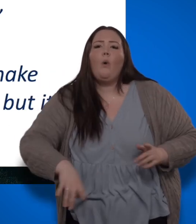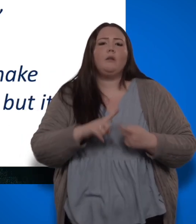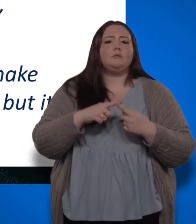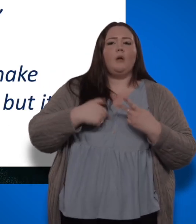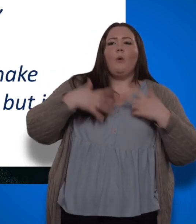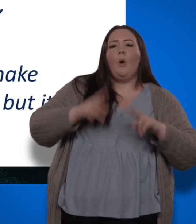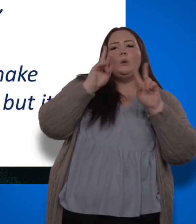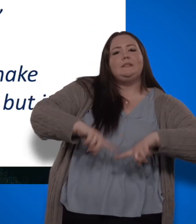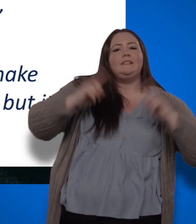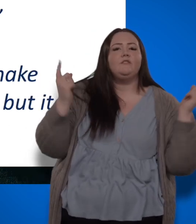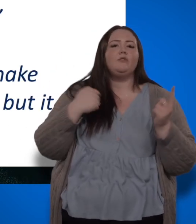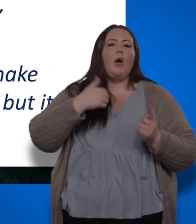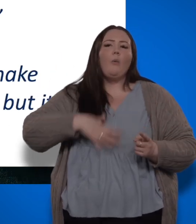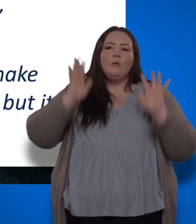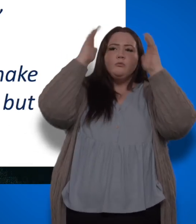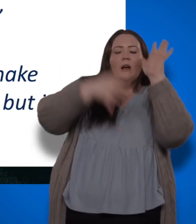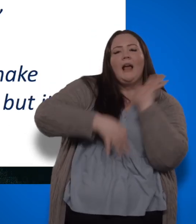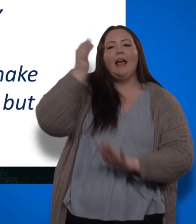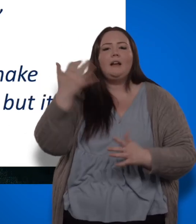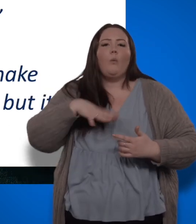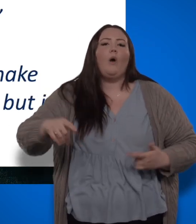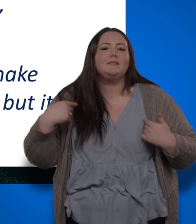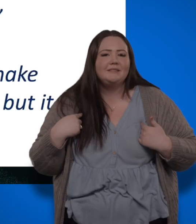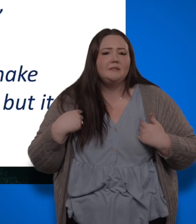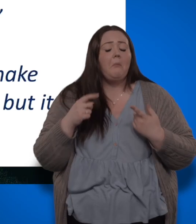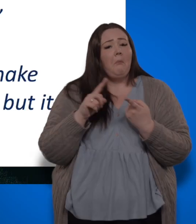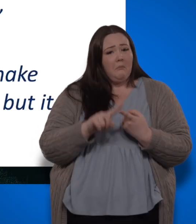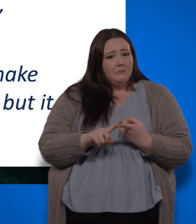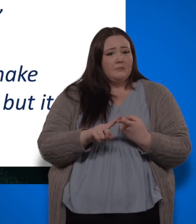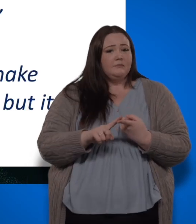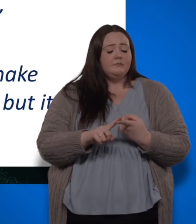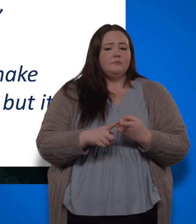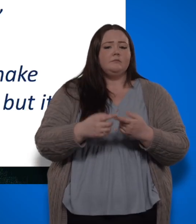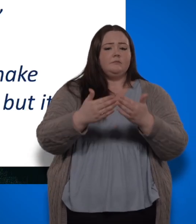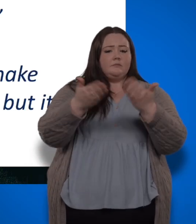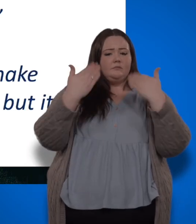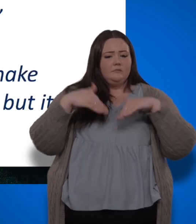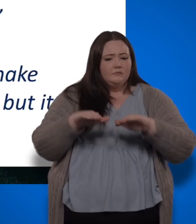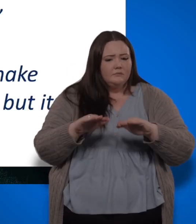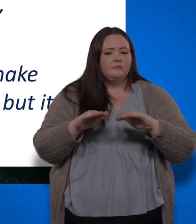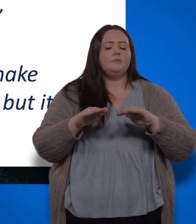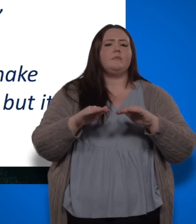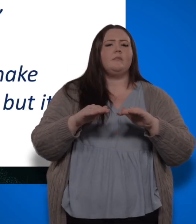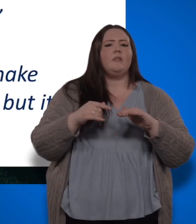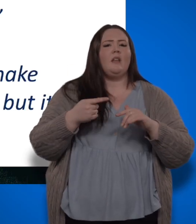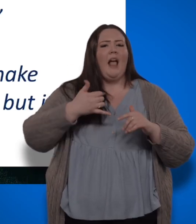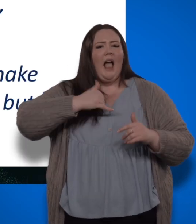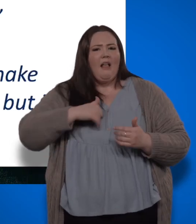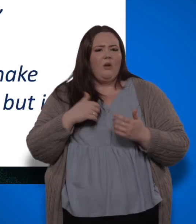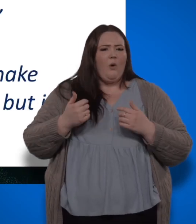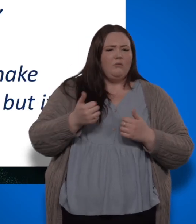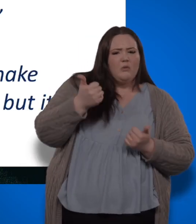want better brain. And then there's relativism, ethical, moral relativism, which says,